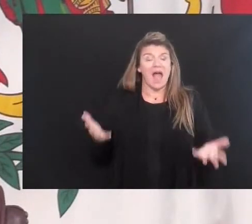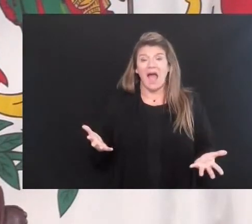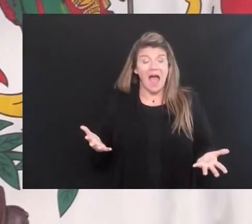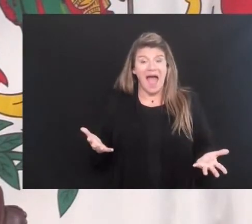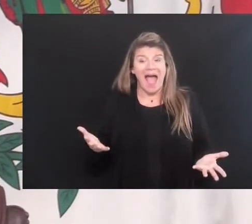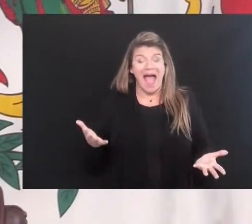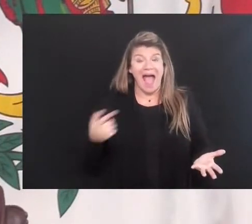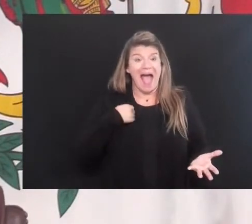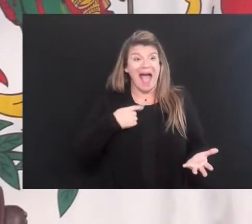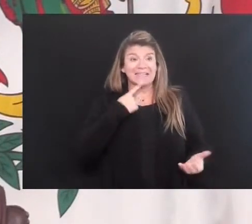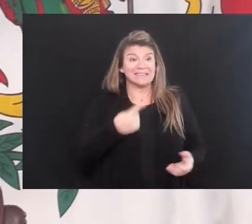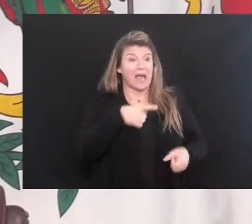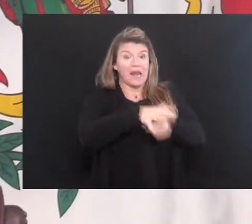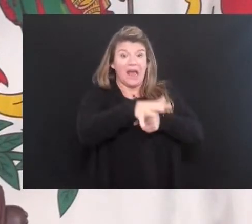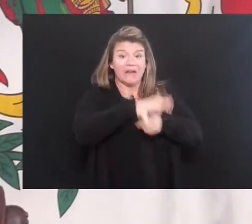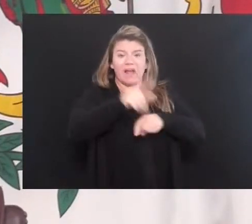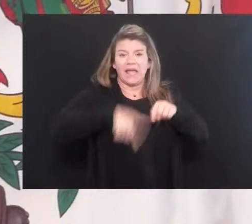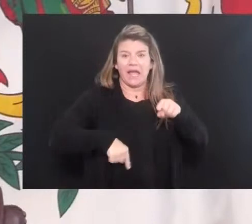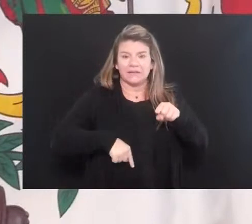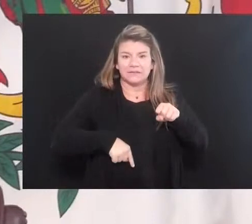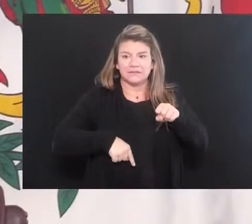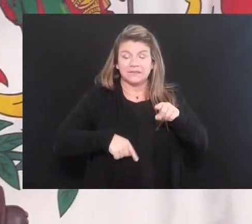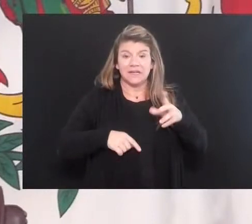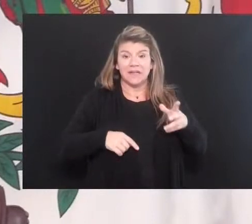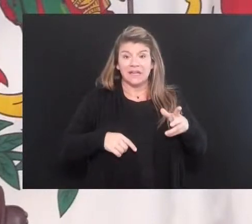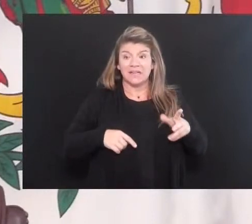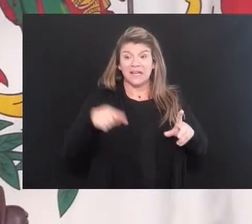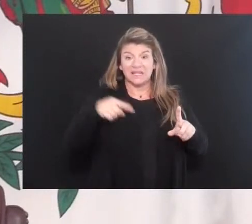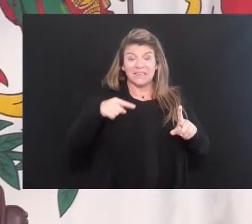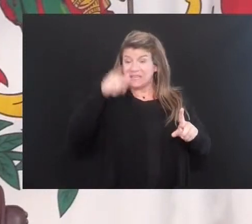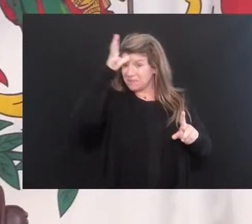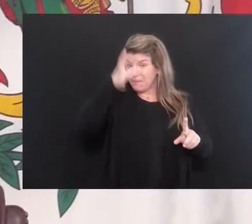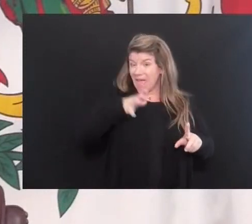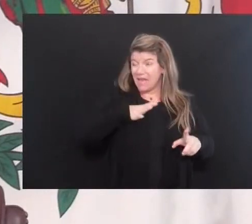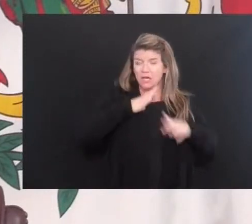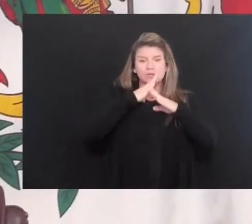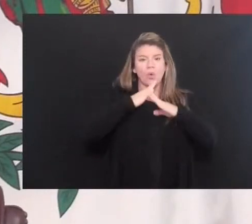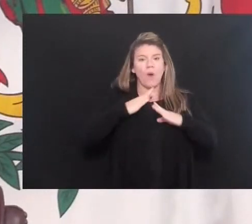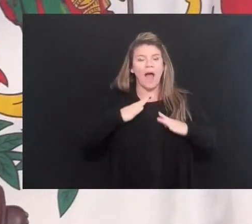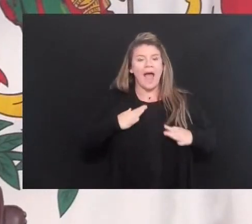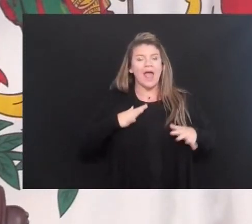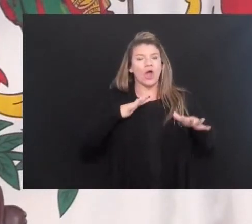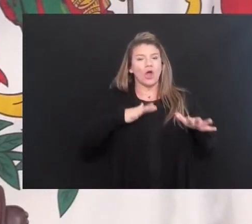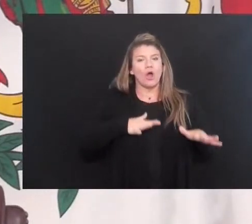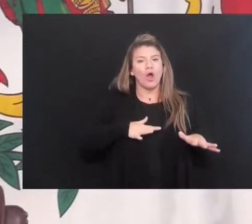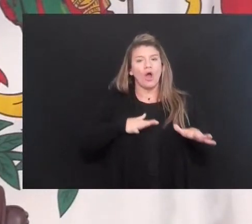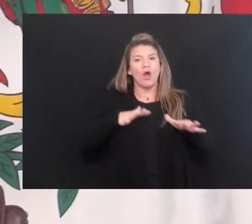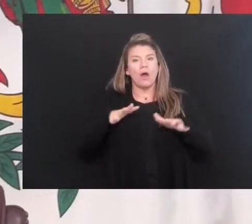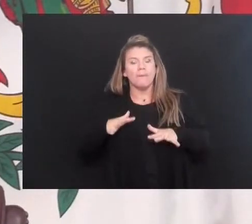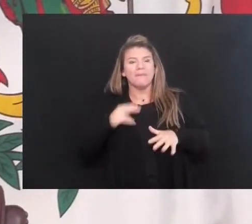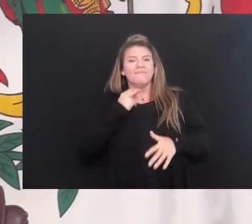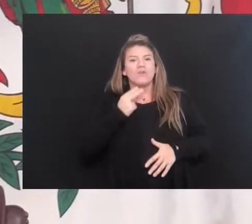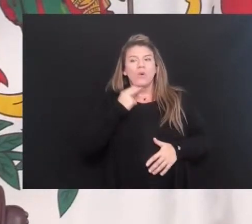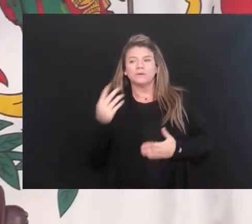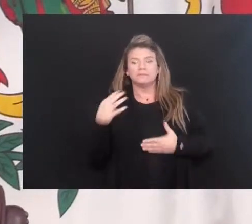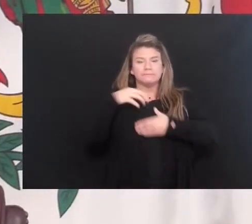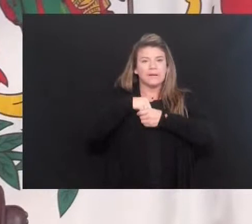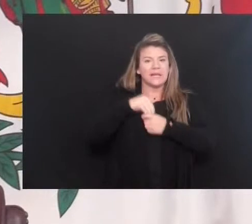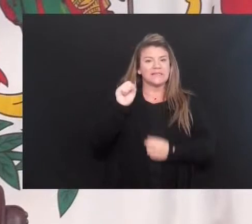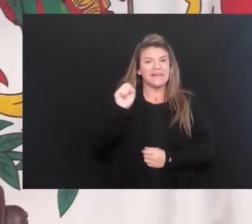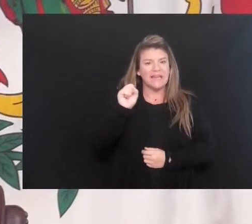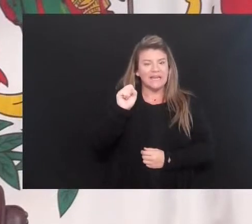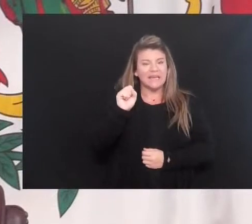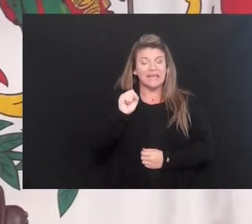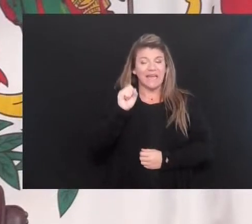I can't say enough. I mean, this man is a quiet, calming voice in our Senate. He is